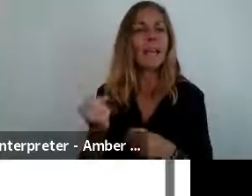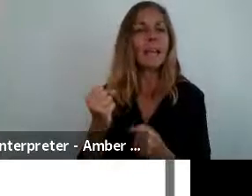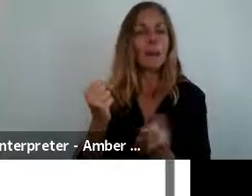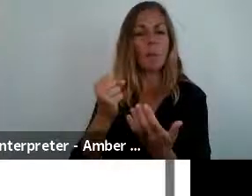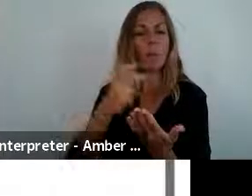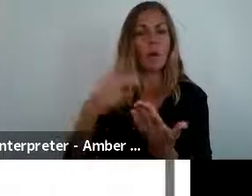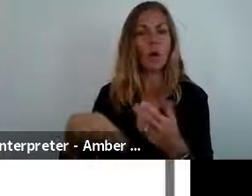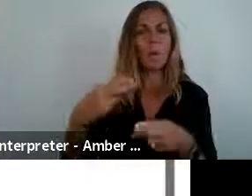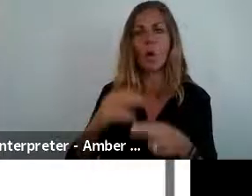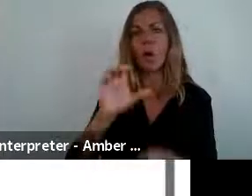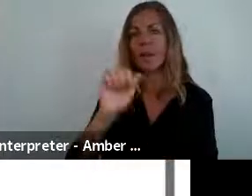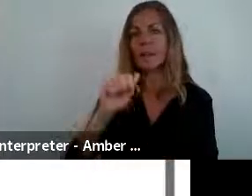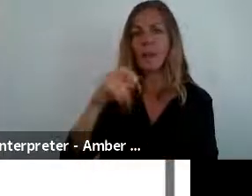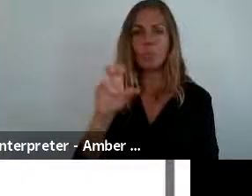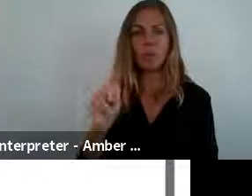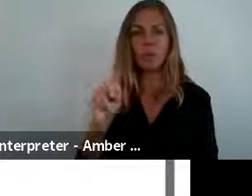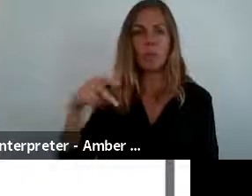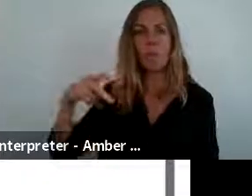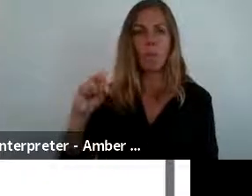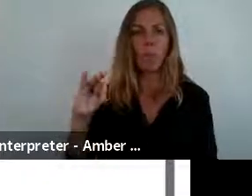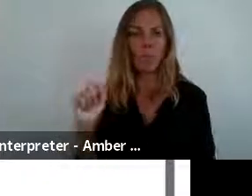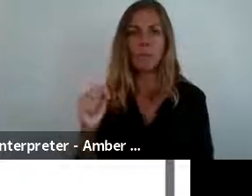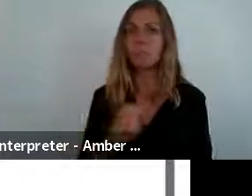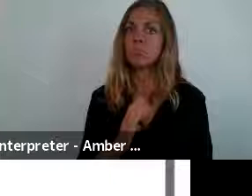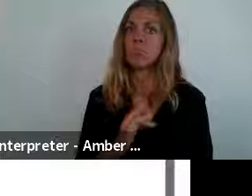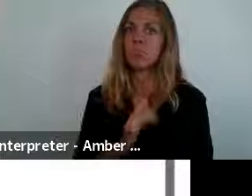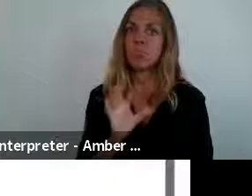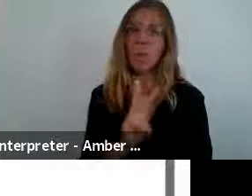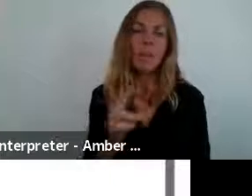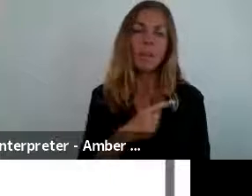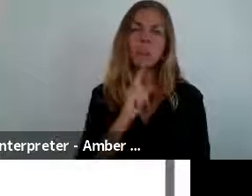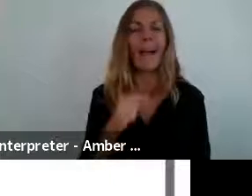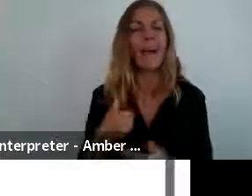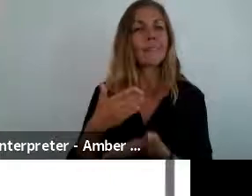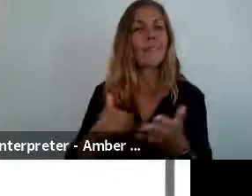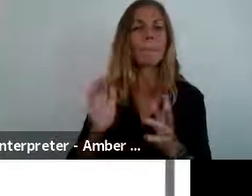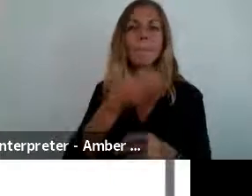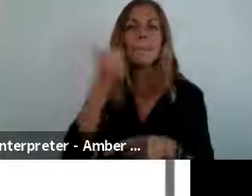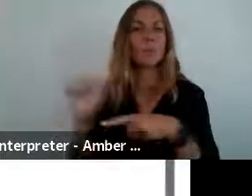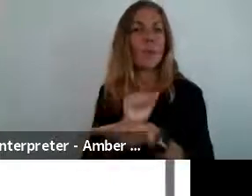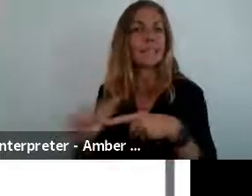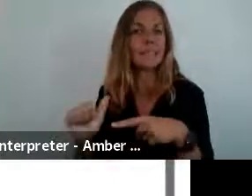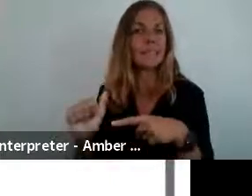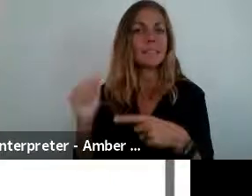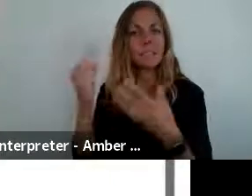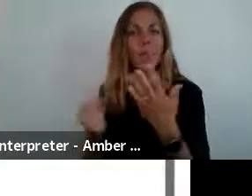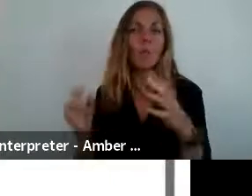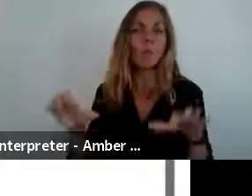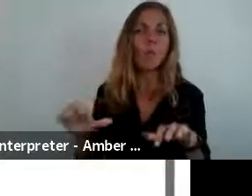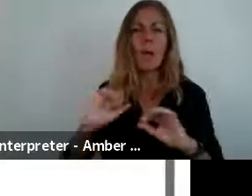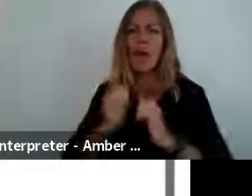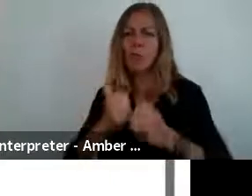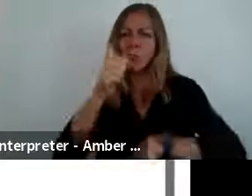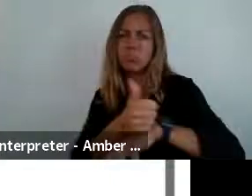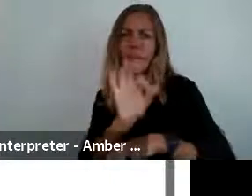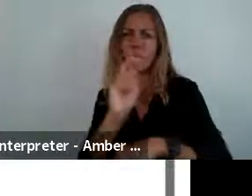Point, has a wonderful website with awesome best practices in terms of things like how to set the font, what